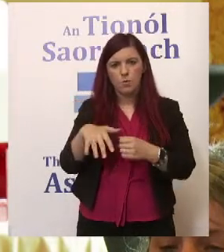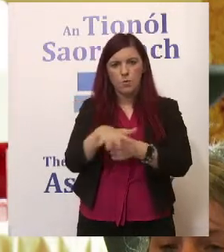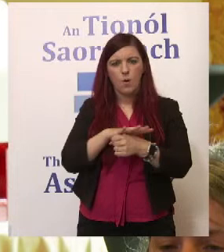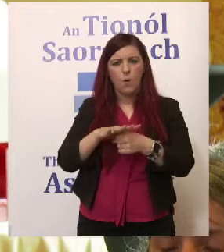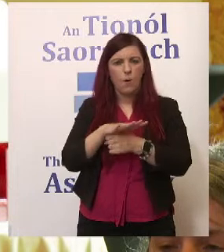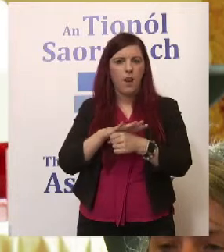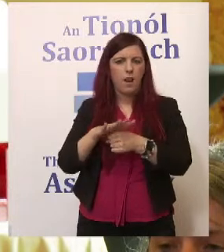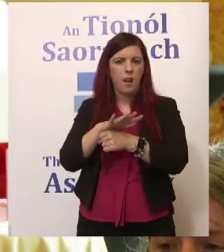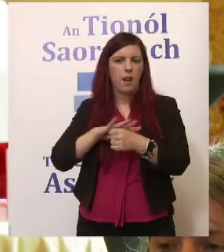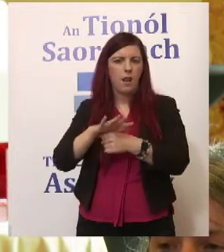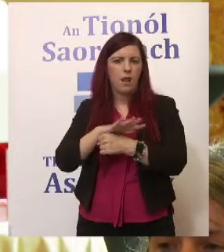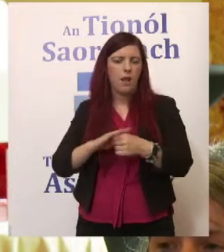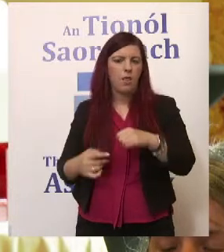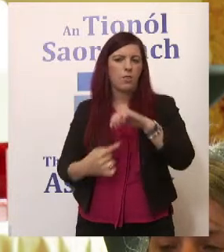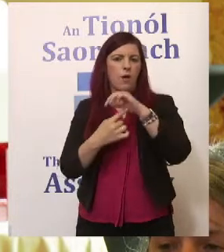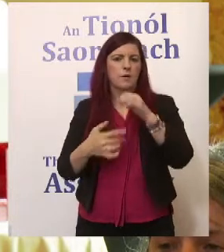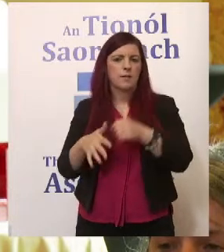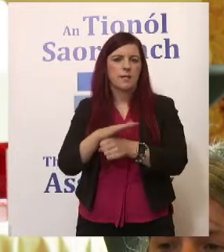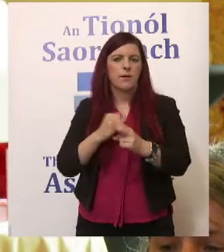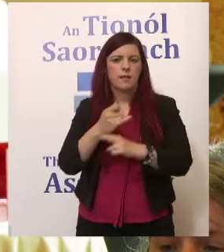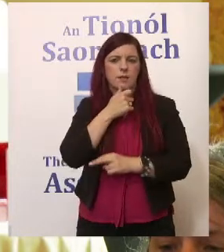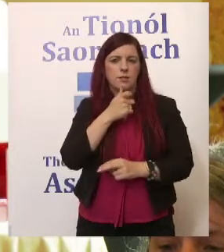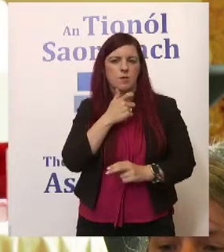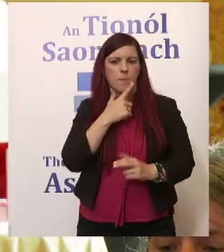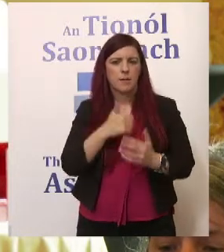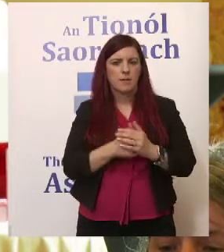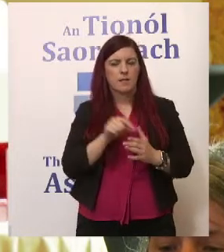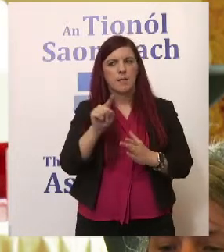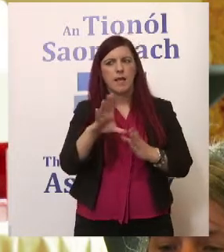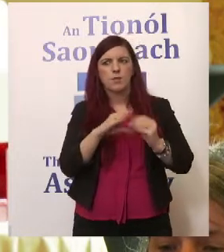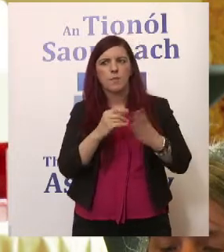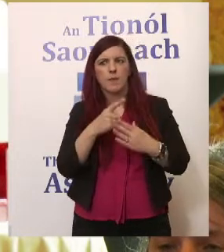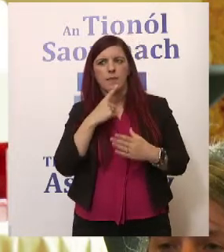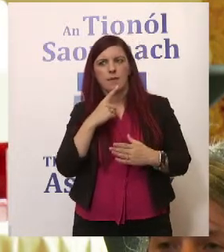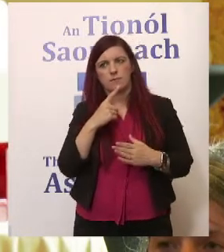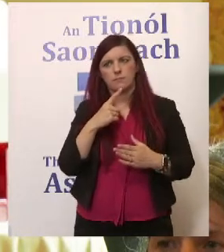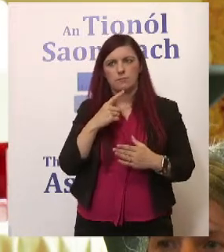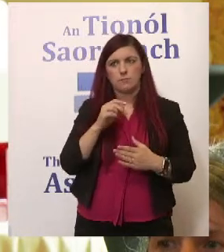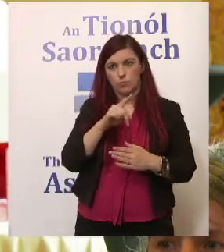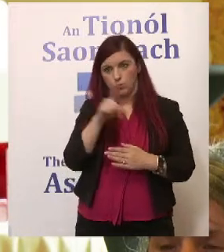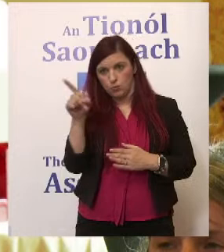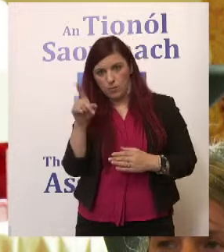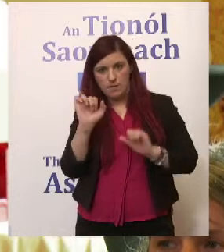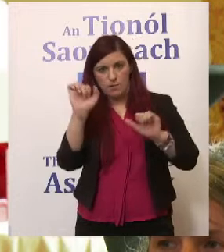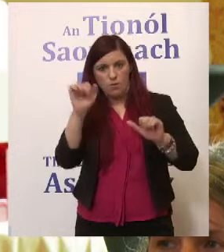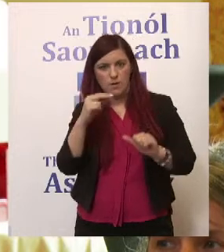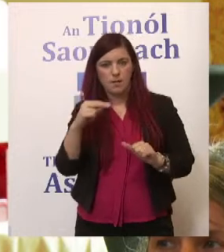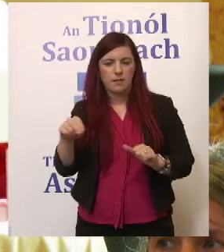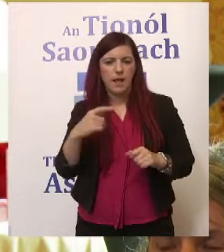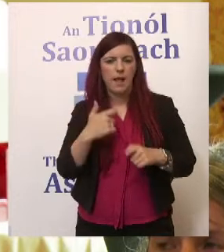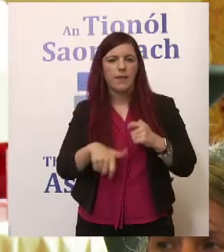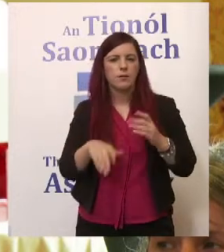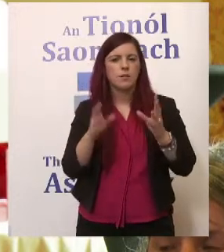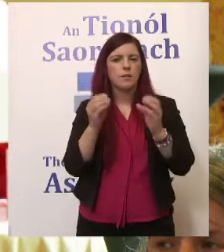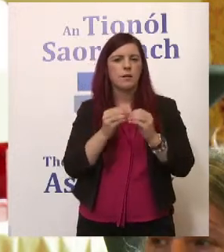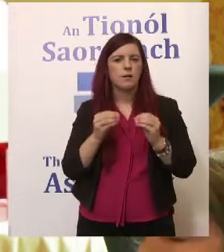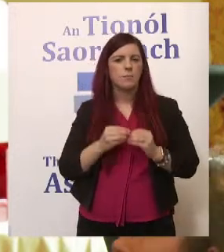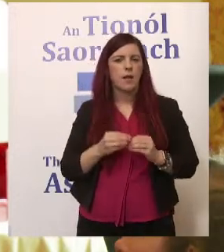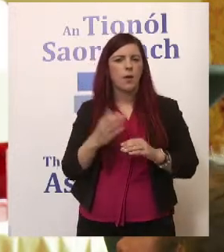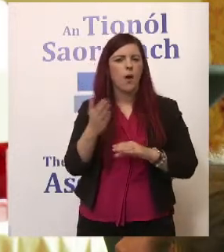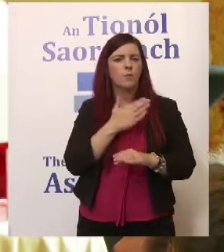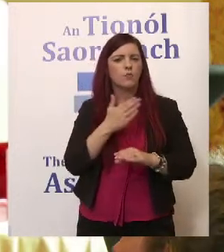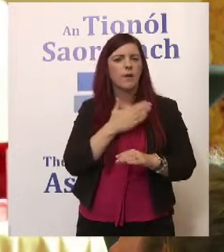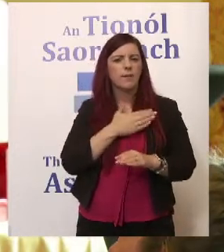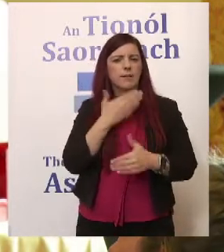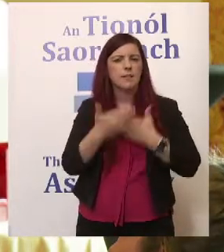area, local authority in Dublin. Is that something that the Chambers would be in favour of or not? And maybe then just a comment, our previous speaker